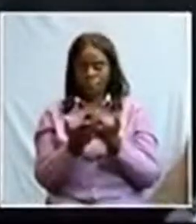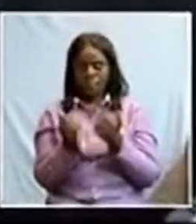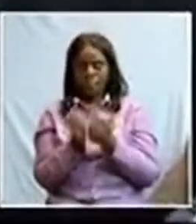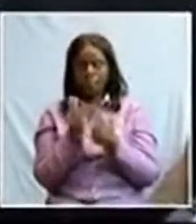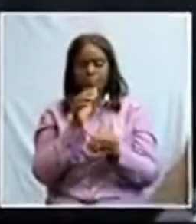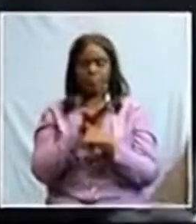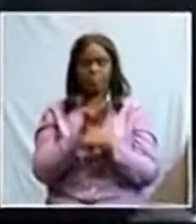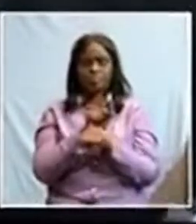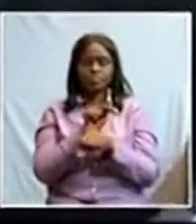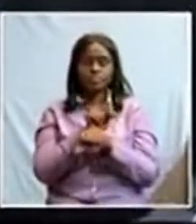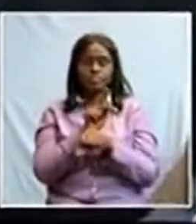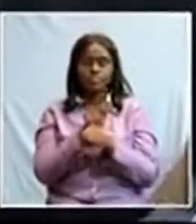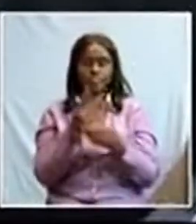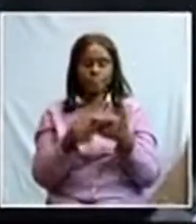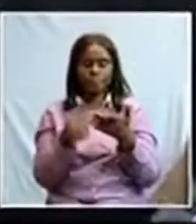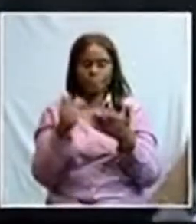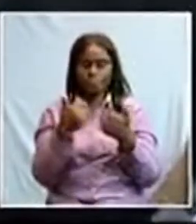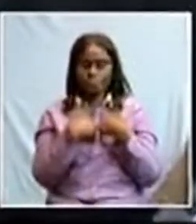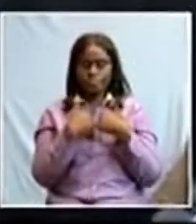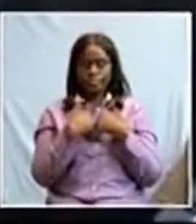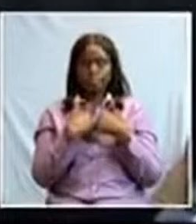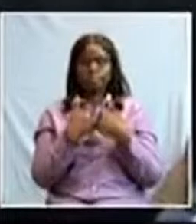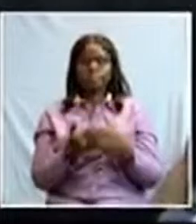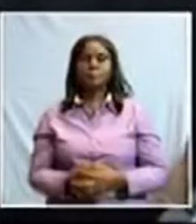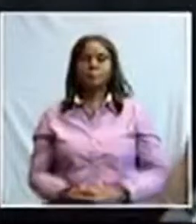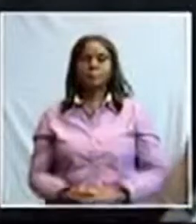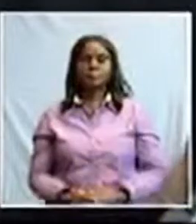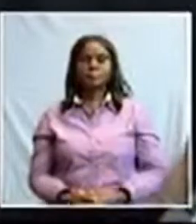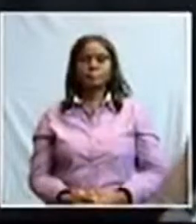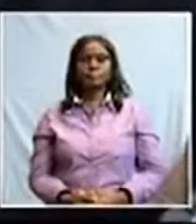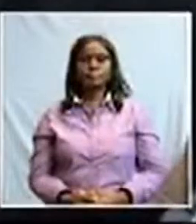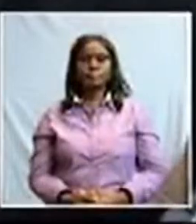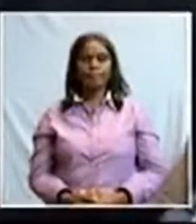projects that you have with